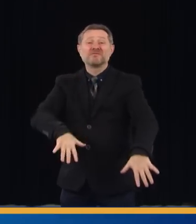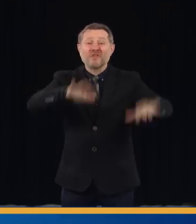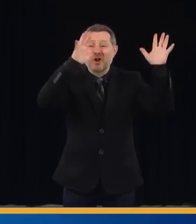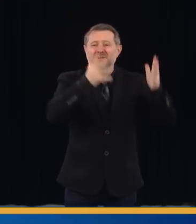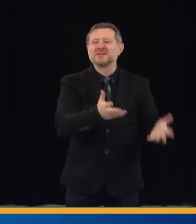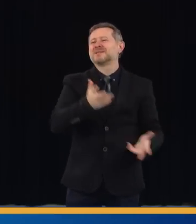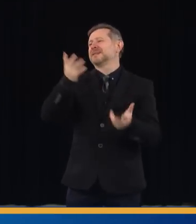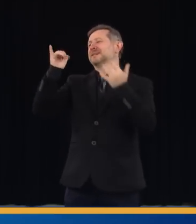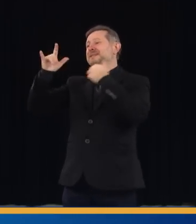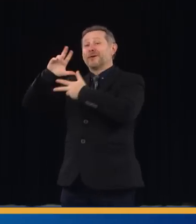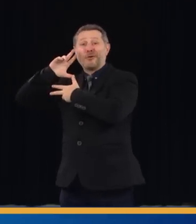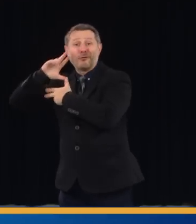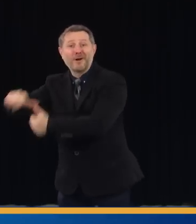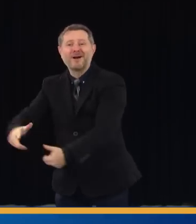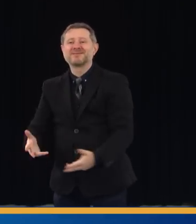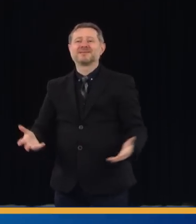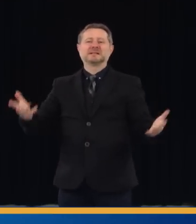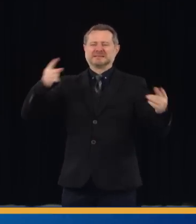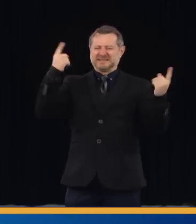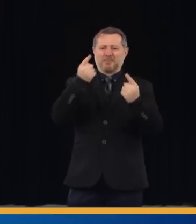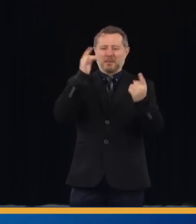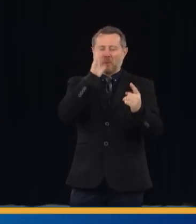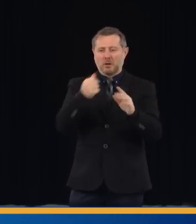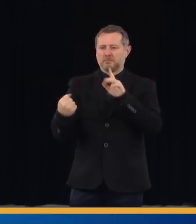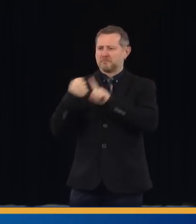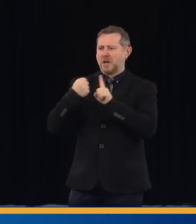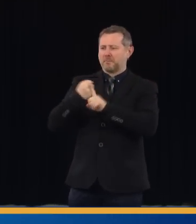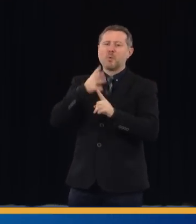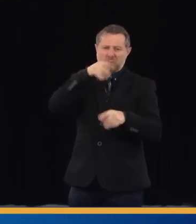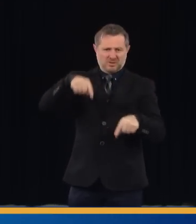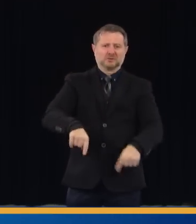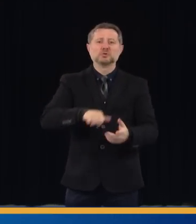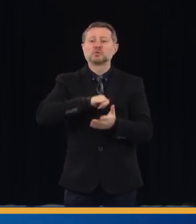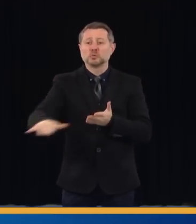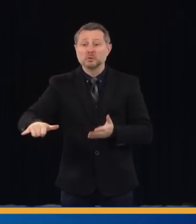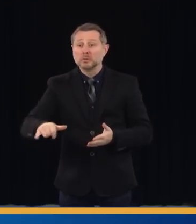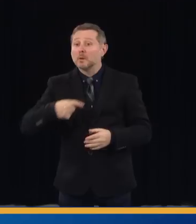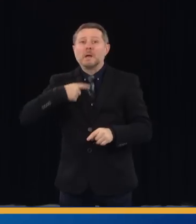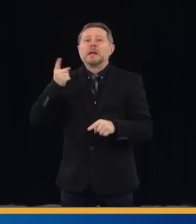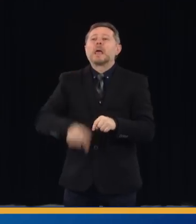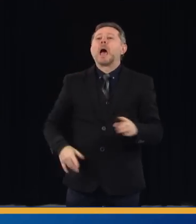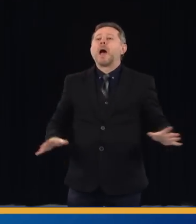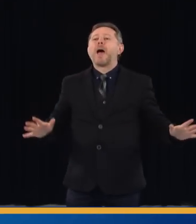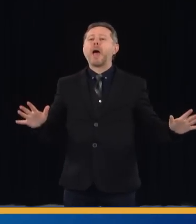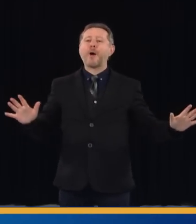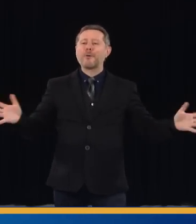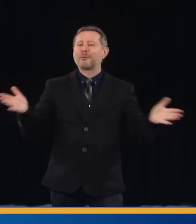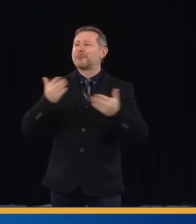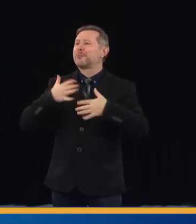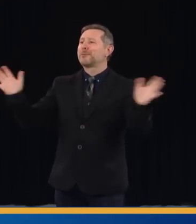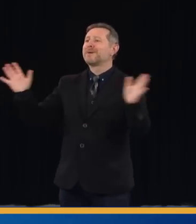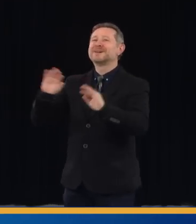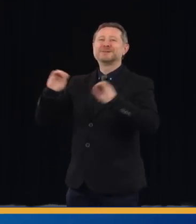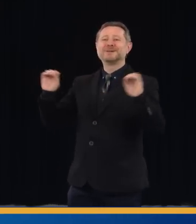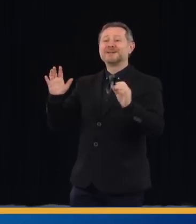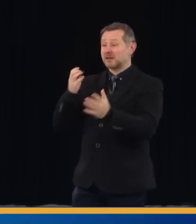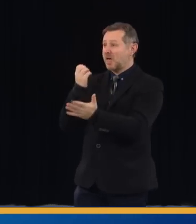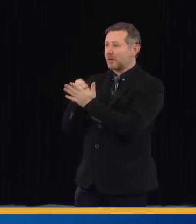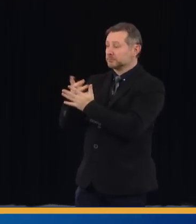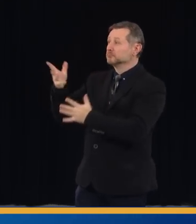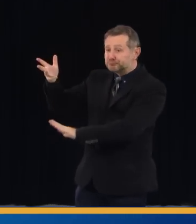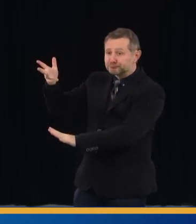Something like this will happen again. You can't just turn off the economy like a light switch. How do governments